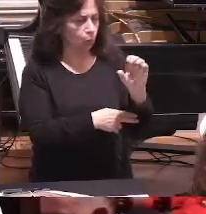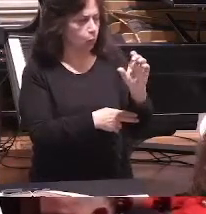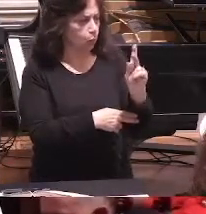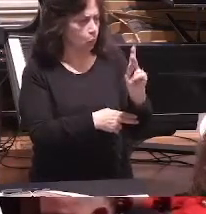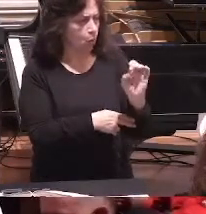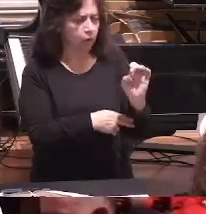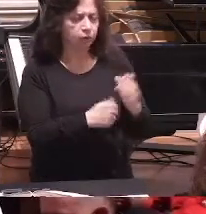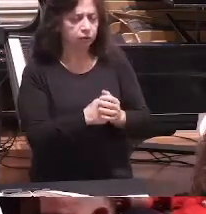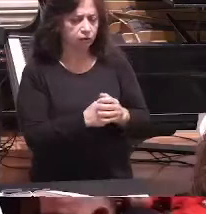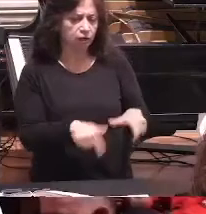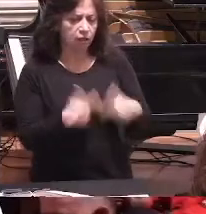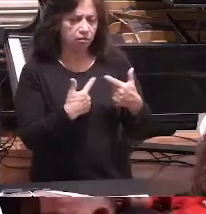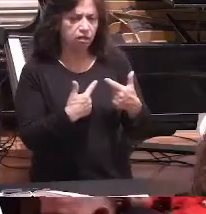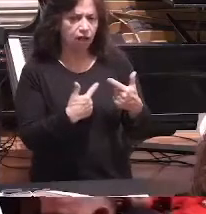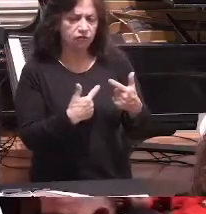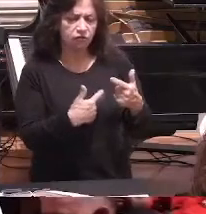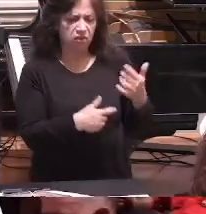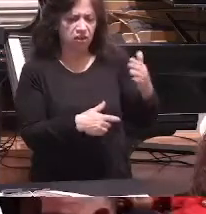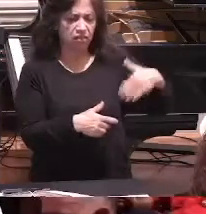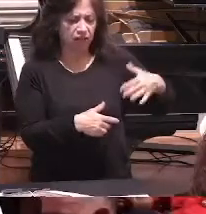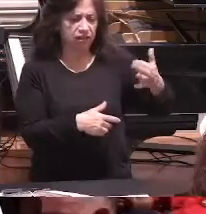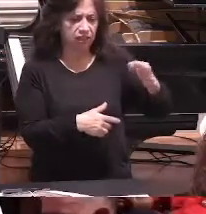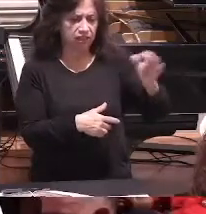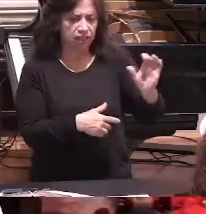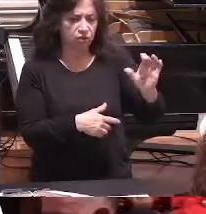Life in the late 19th century,